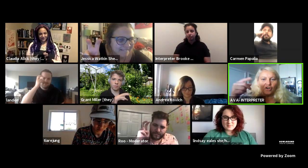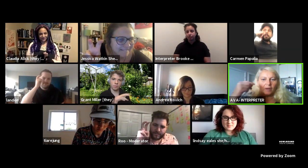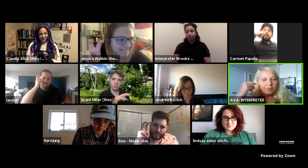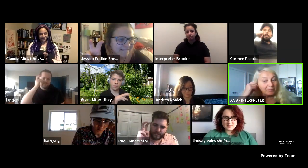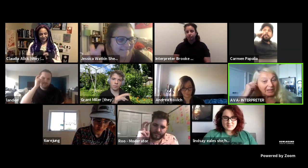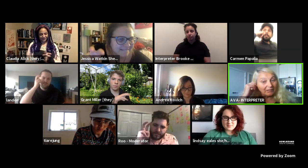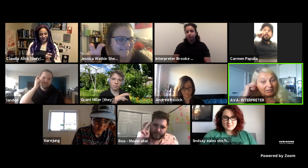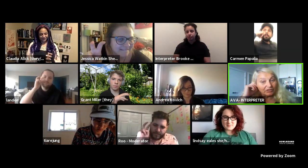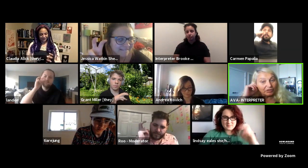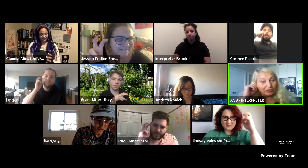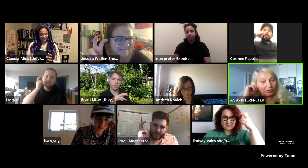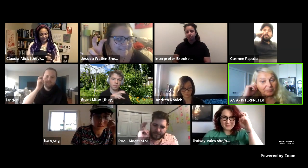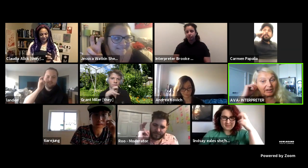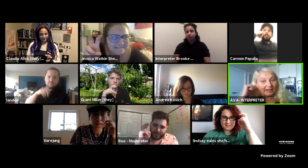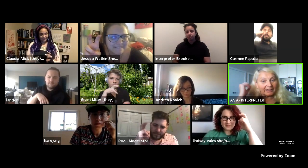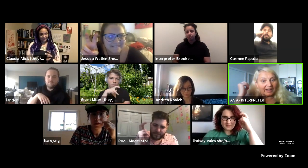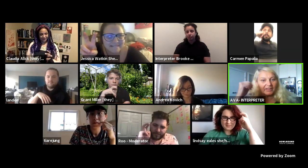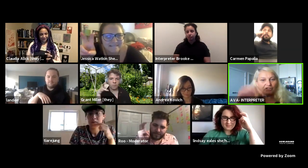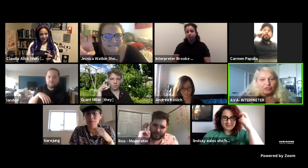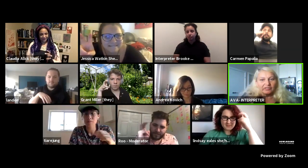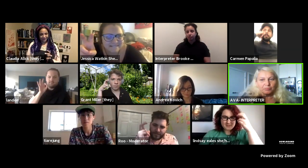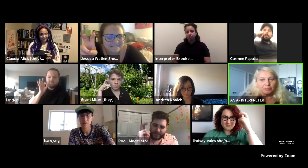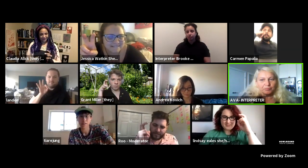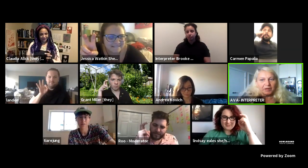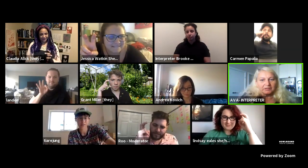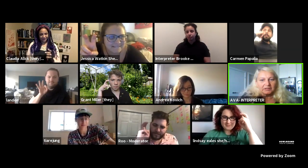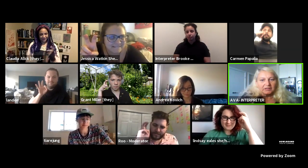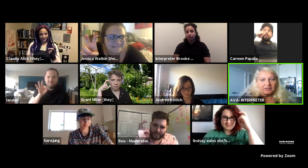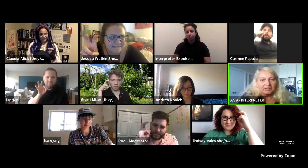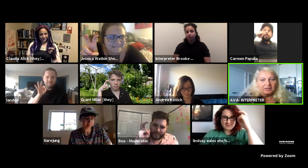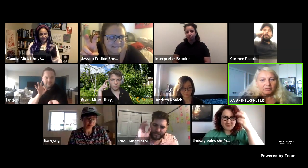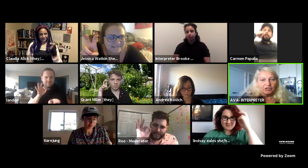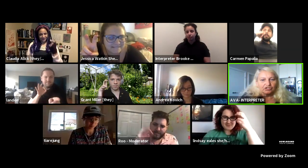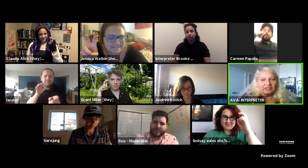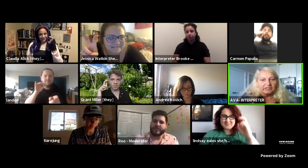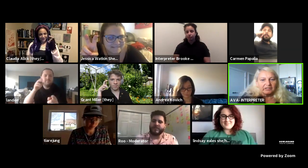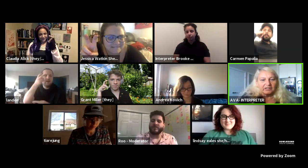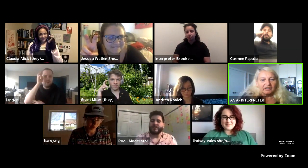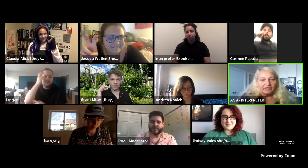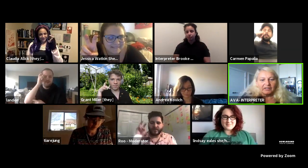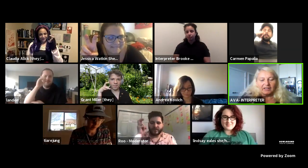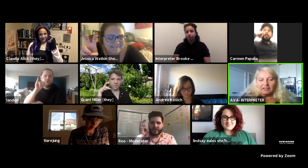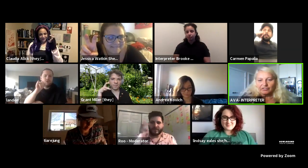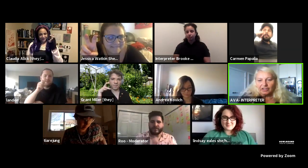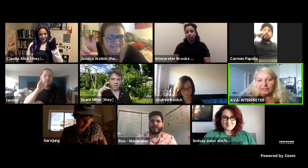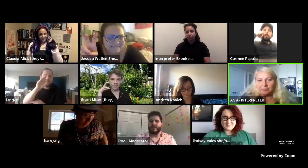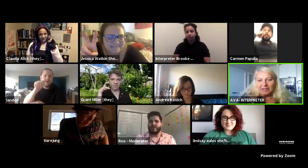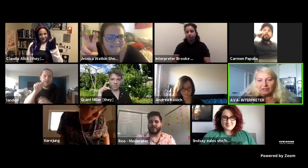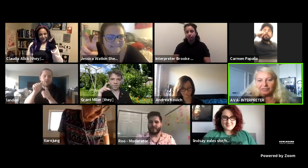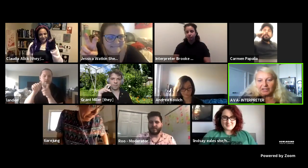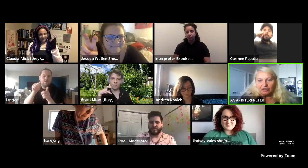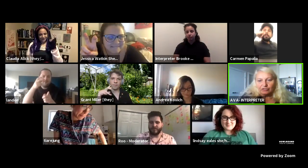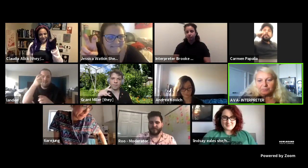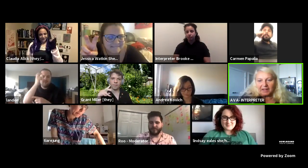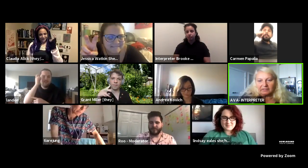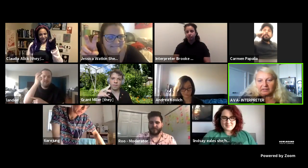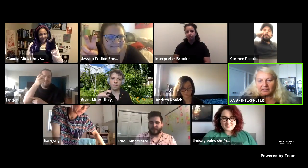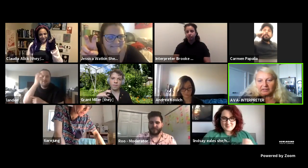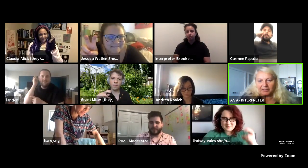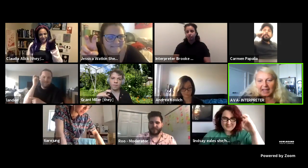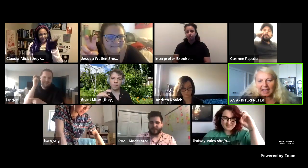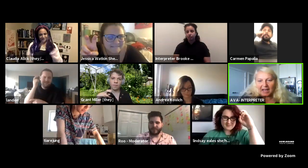If you can copy me in terms of what I'm signing and then do this movement, which is the index finger and the middle finger